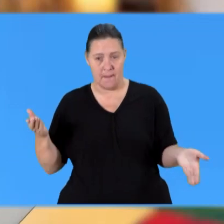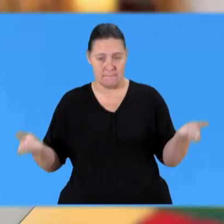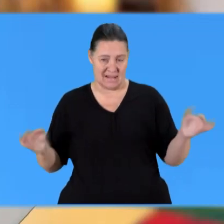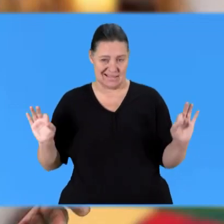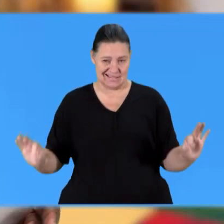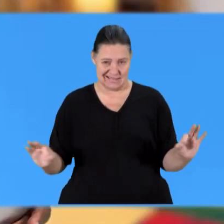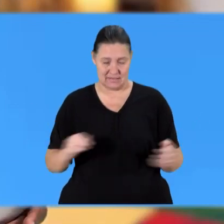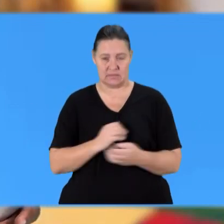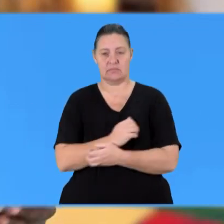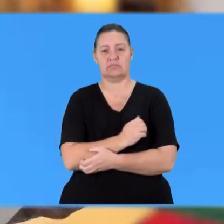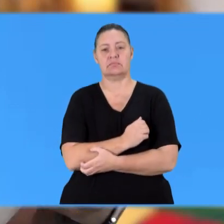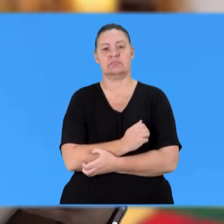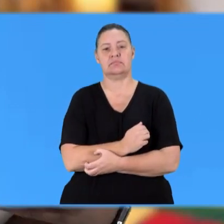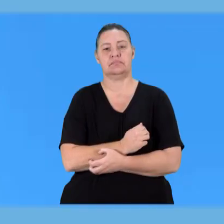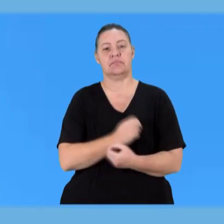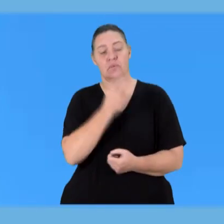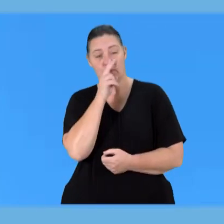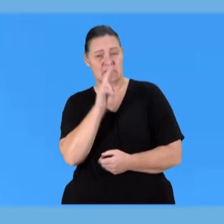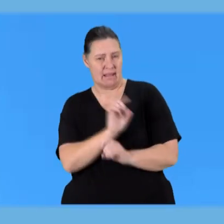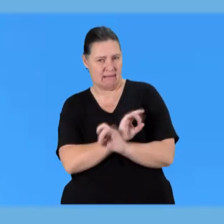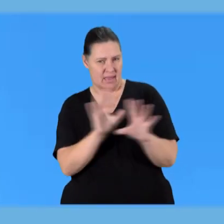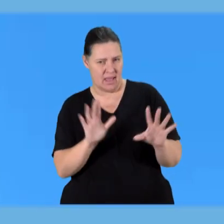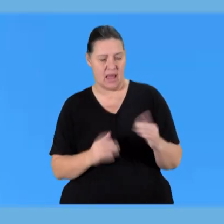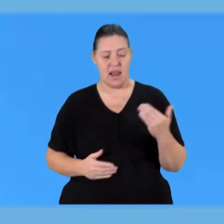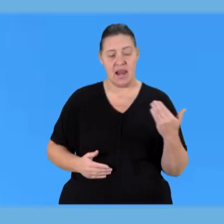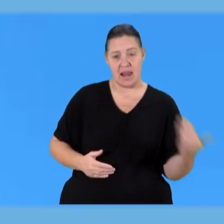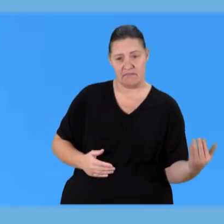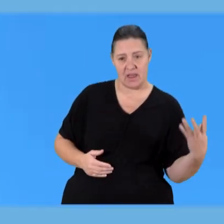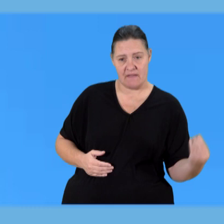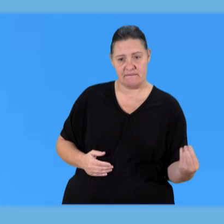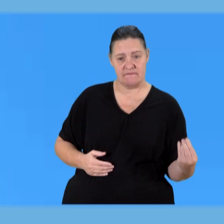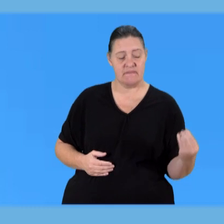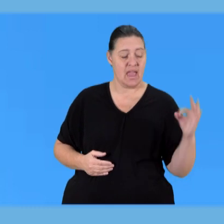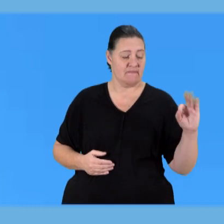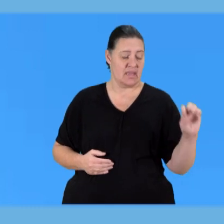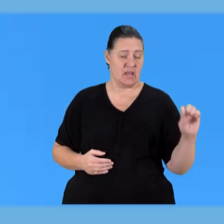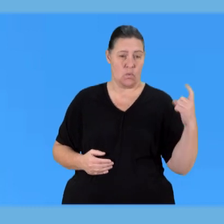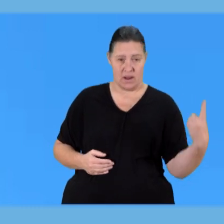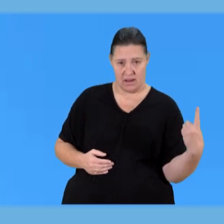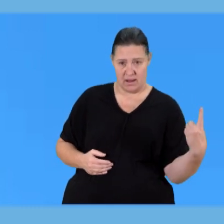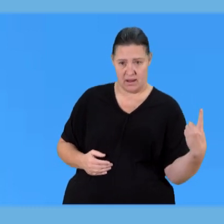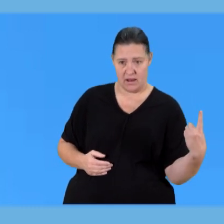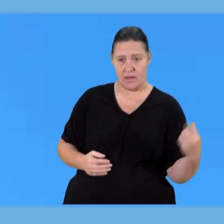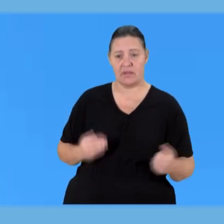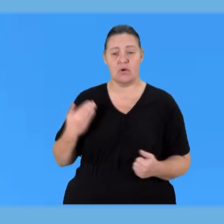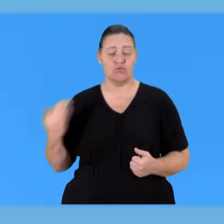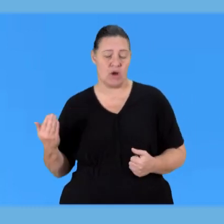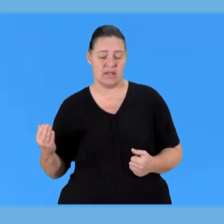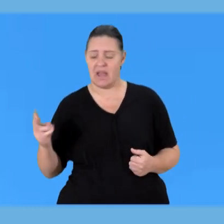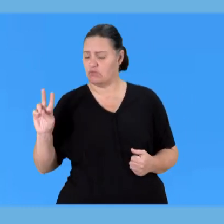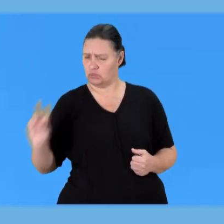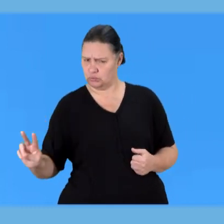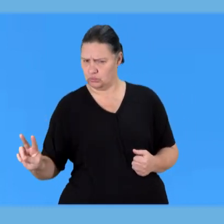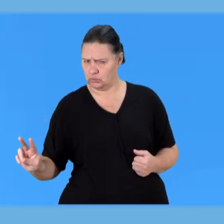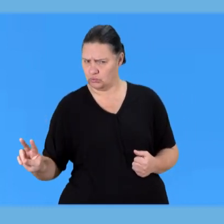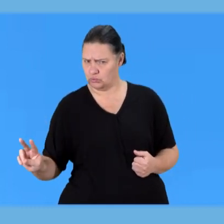products. So by looking at this equation, we can clearly see that on the left-hand side, we have one iron, but on the right-hand side,